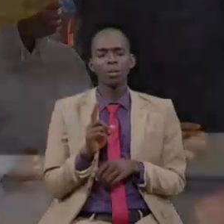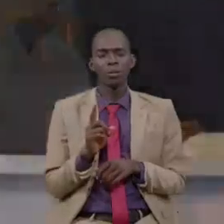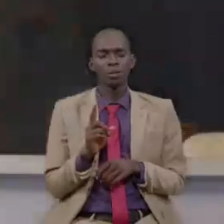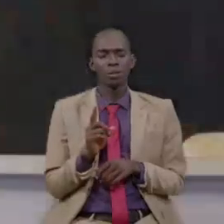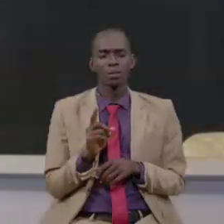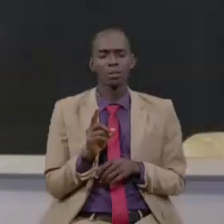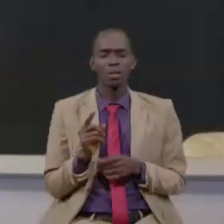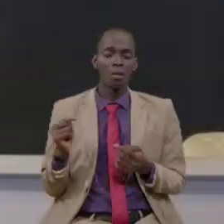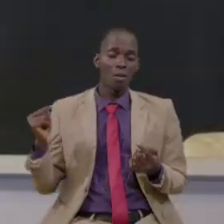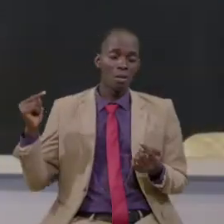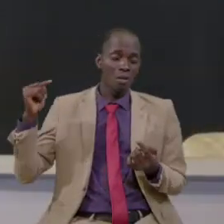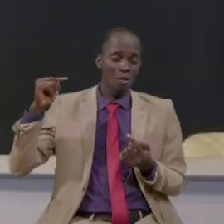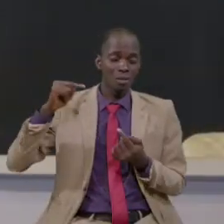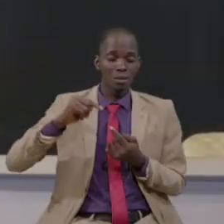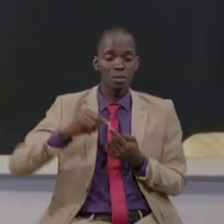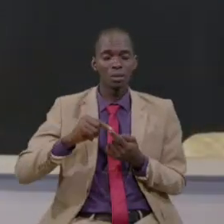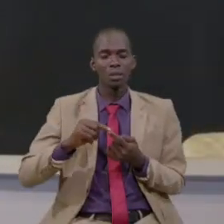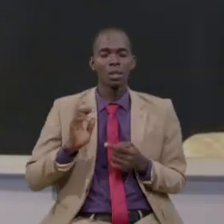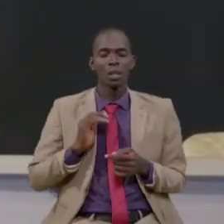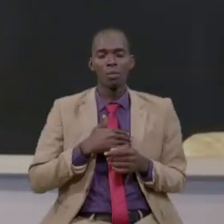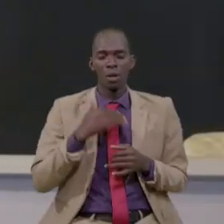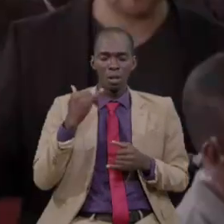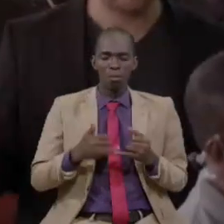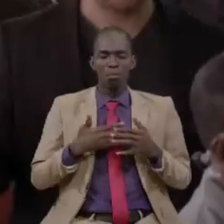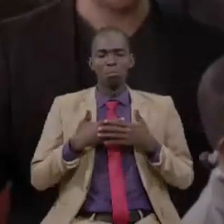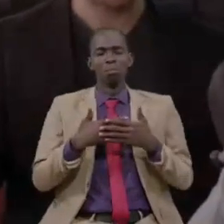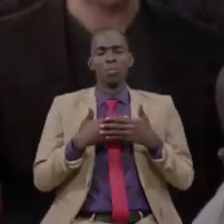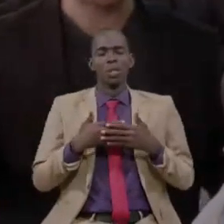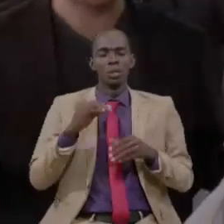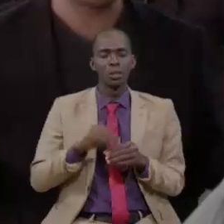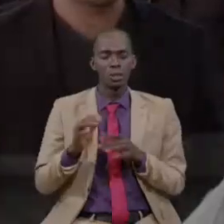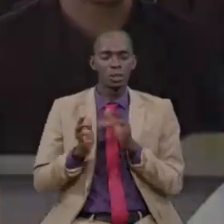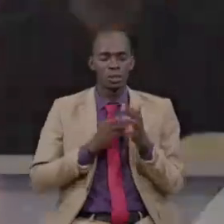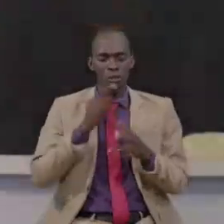until our last breath in Jesus' name.